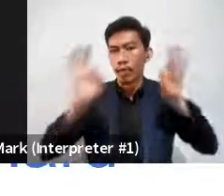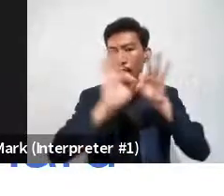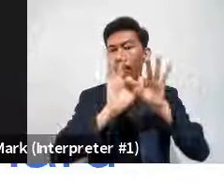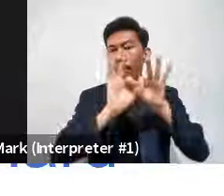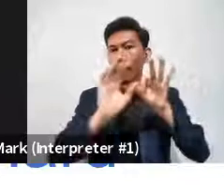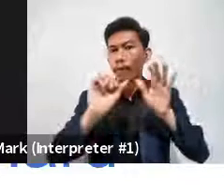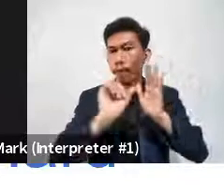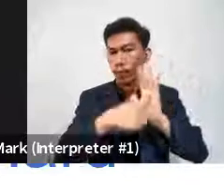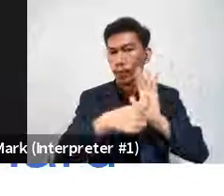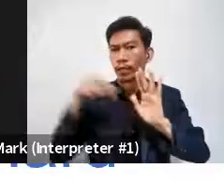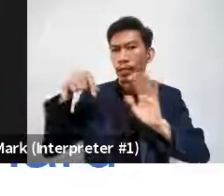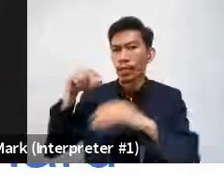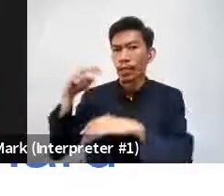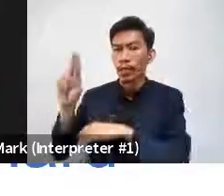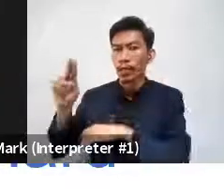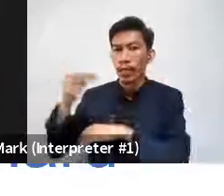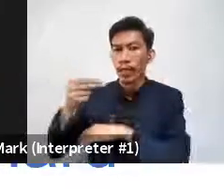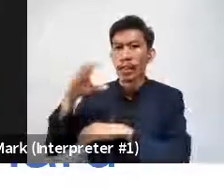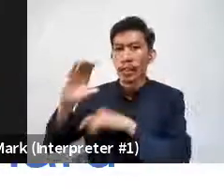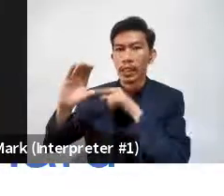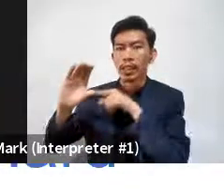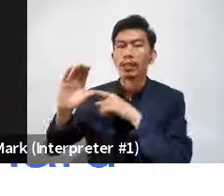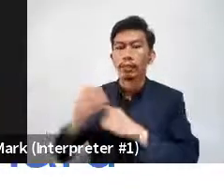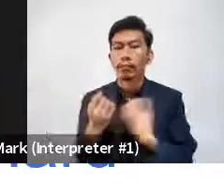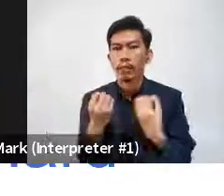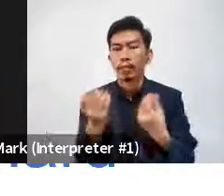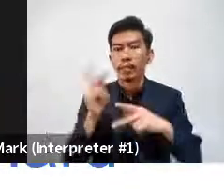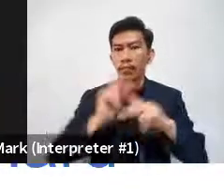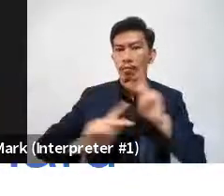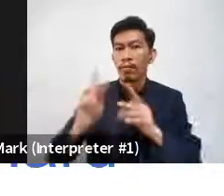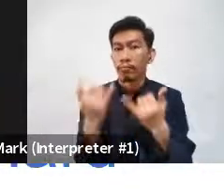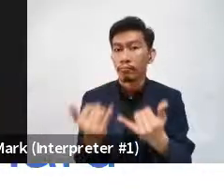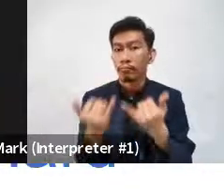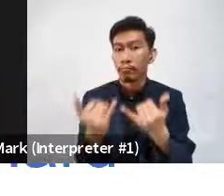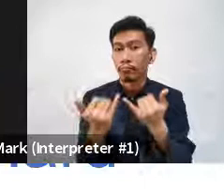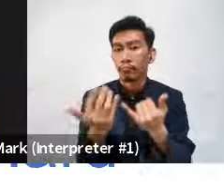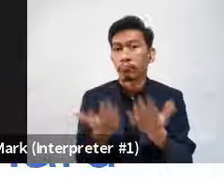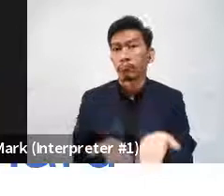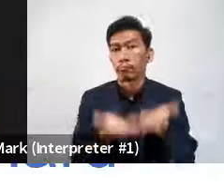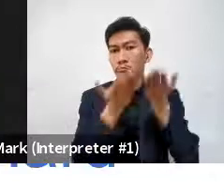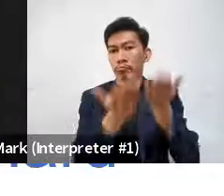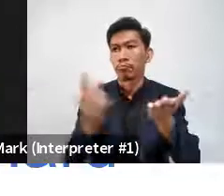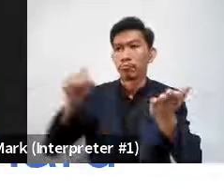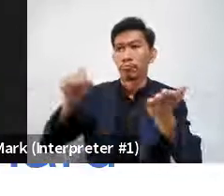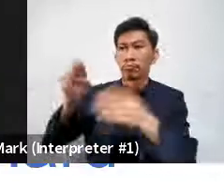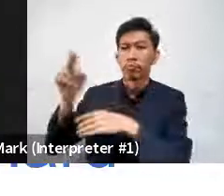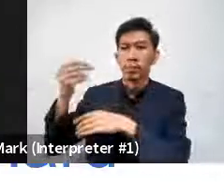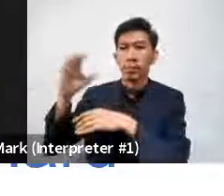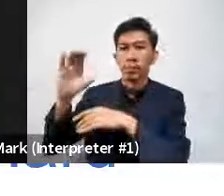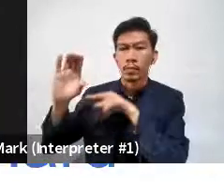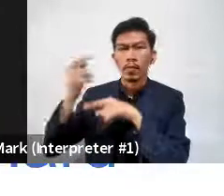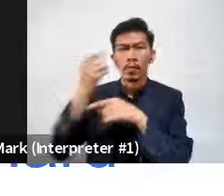So the mere fact that or the fact that a lot of people are suggesting that we need to delay UHC because of the pandemic, I